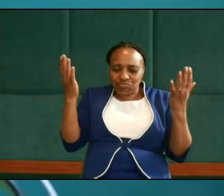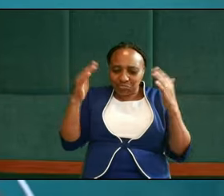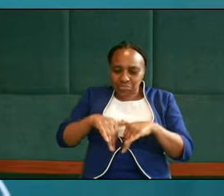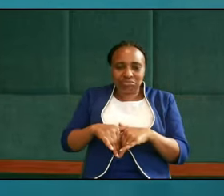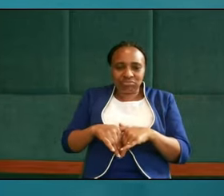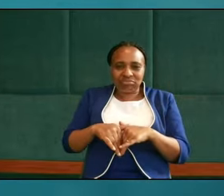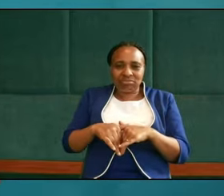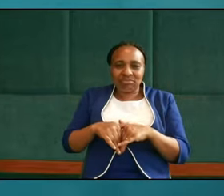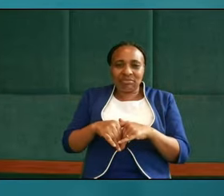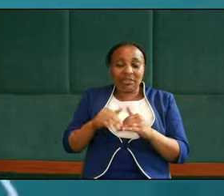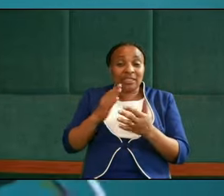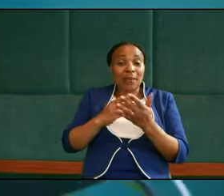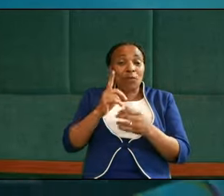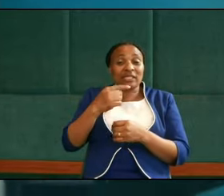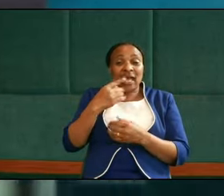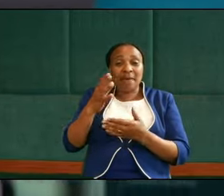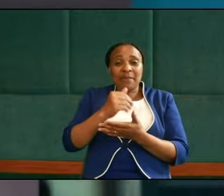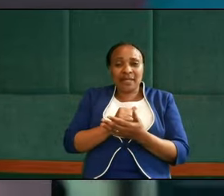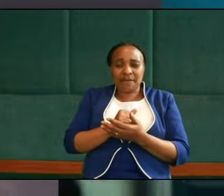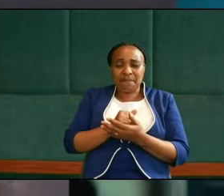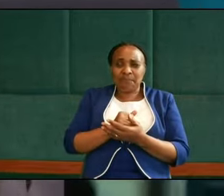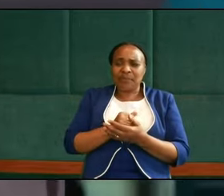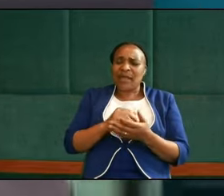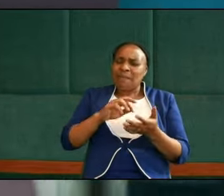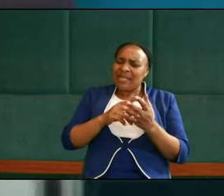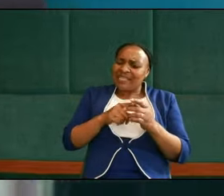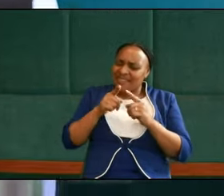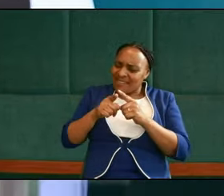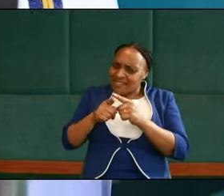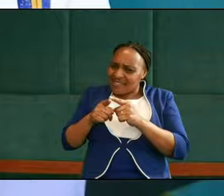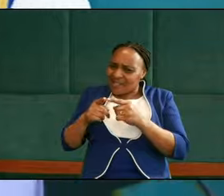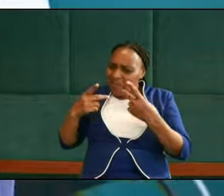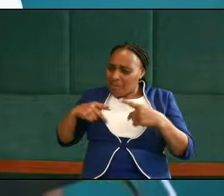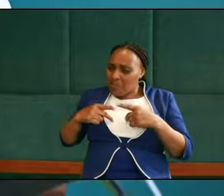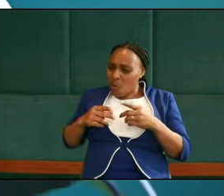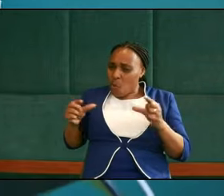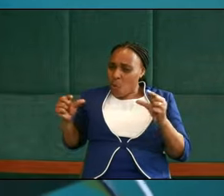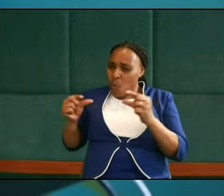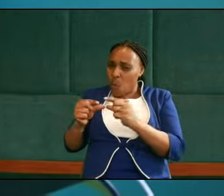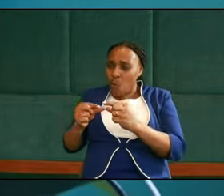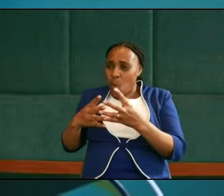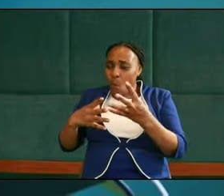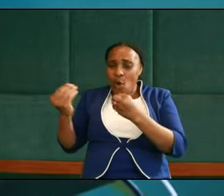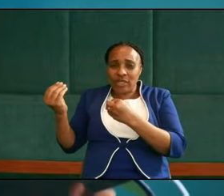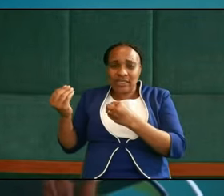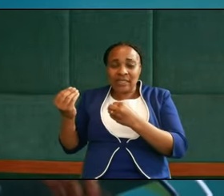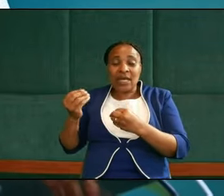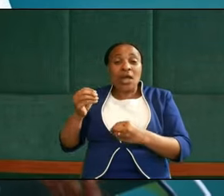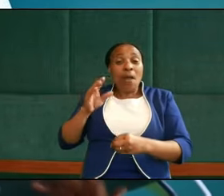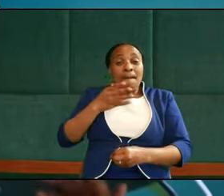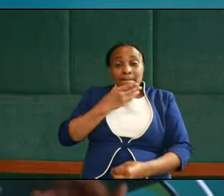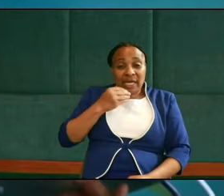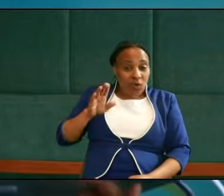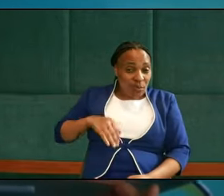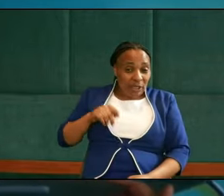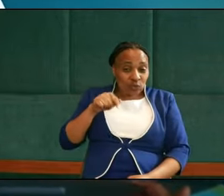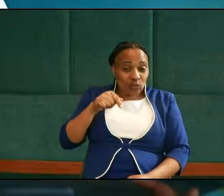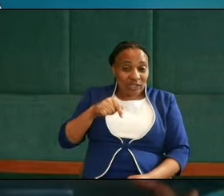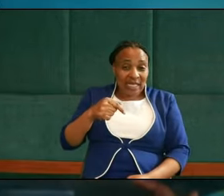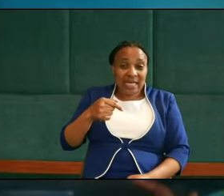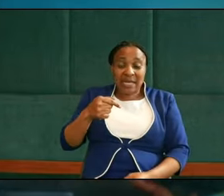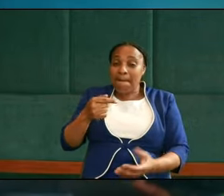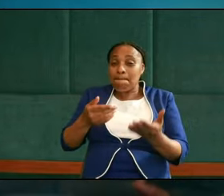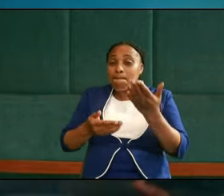out there. These guys went to the workplace. Ladies and gentlemen, what we are attempting to say this morning is we have